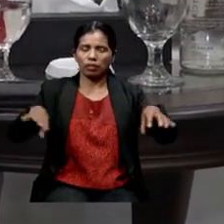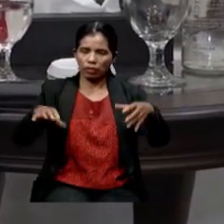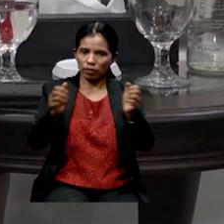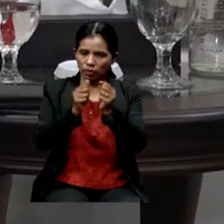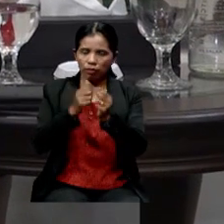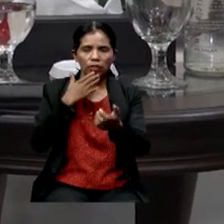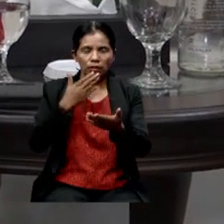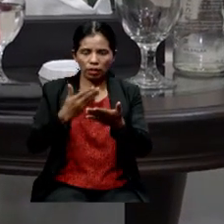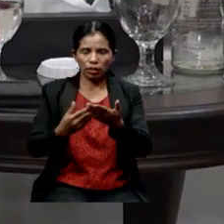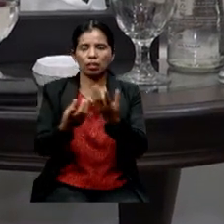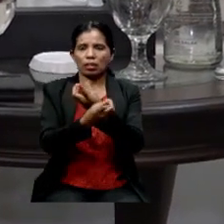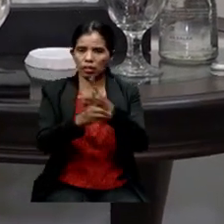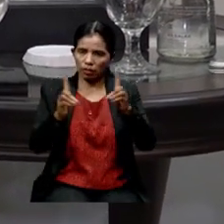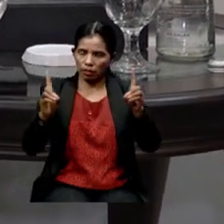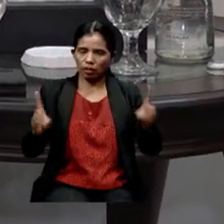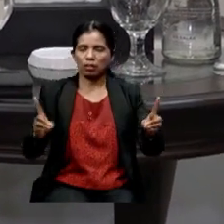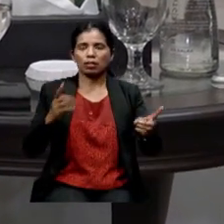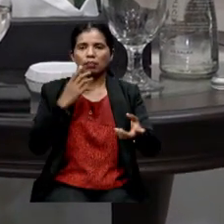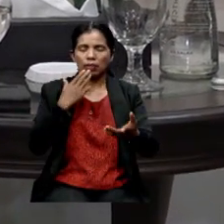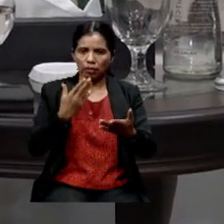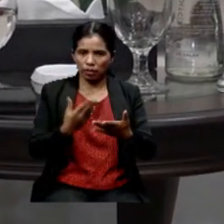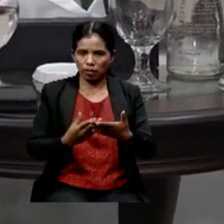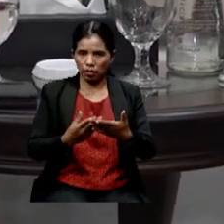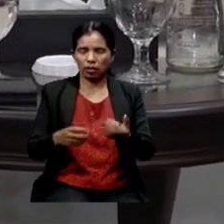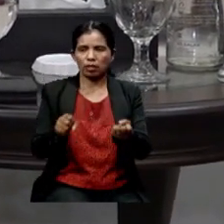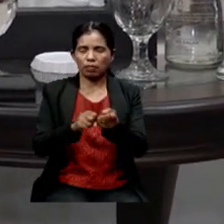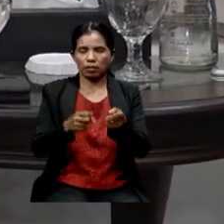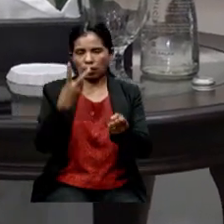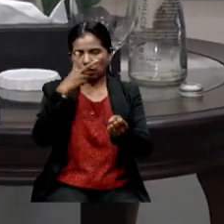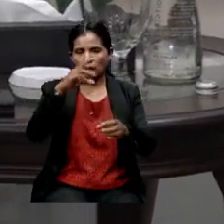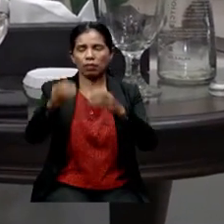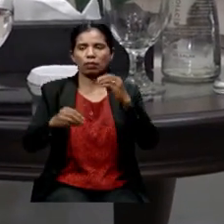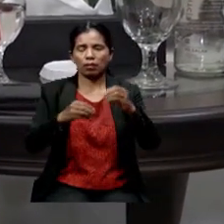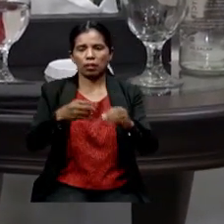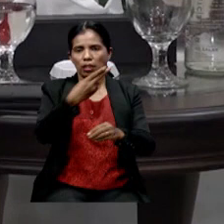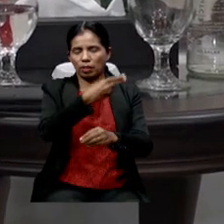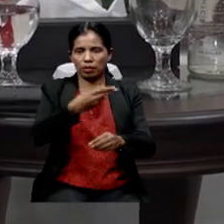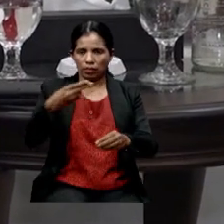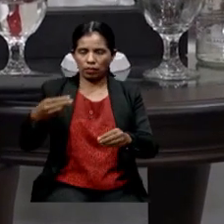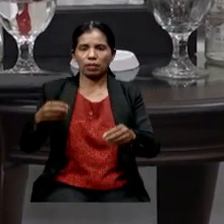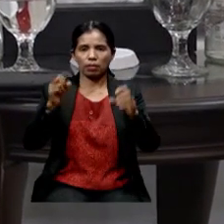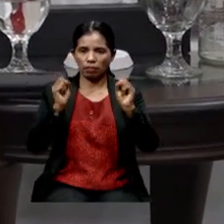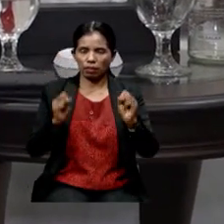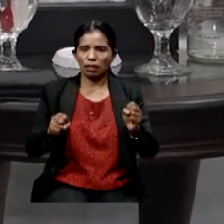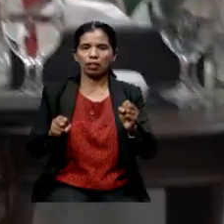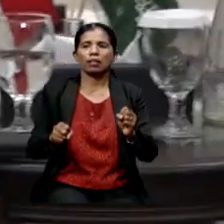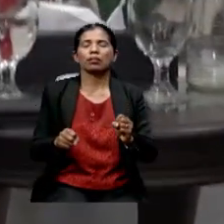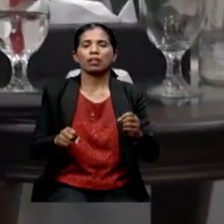dynamic democracy, very embracing, and today Indonesia is a global leader